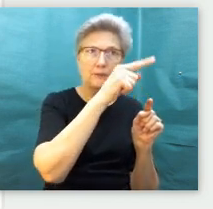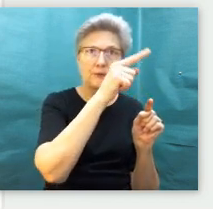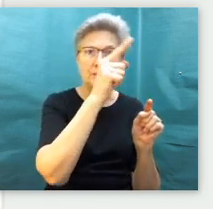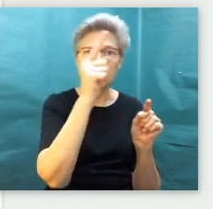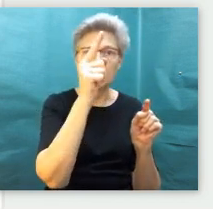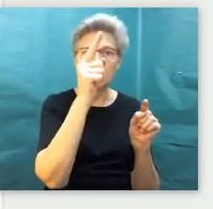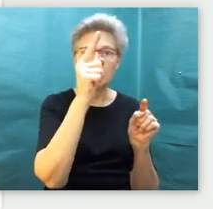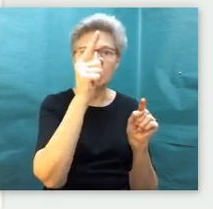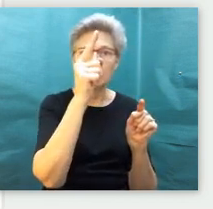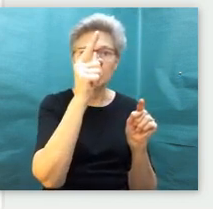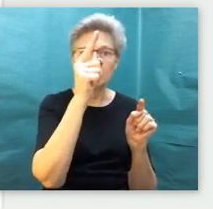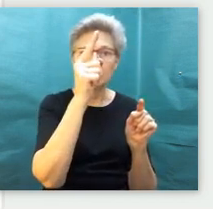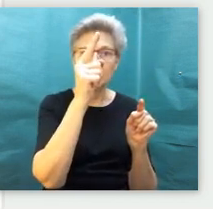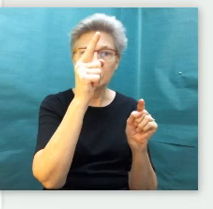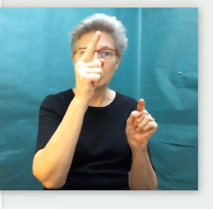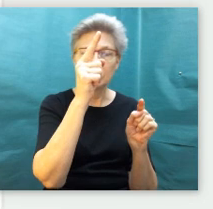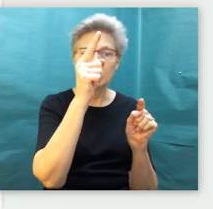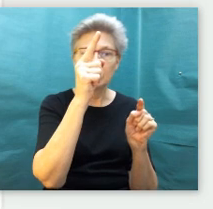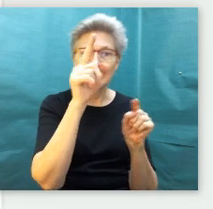with